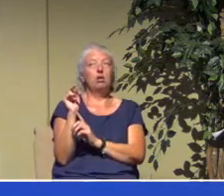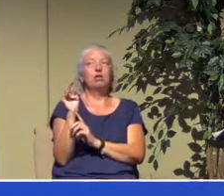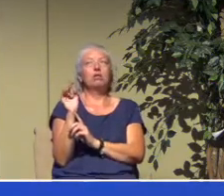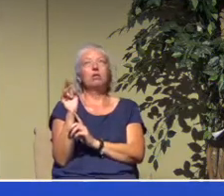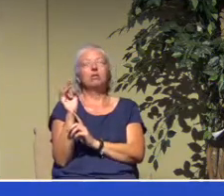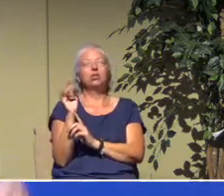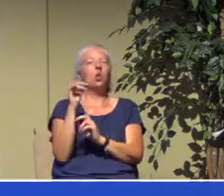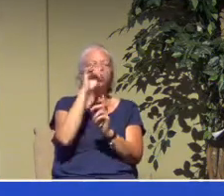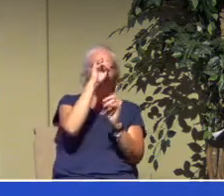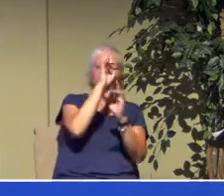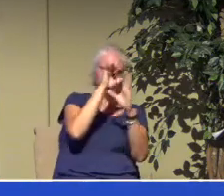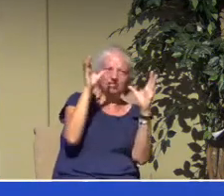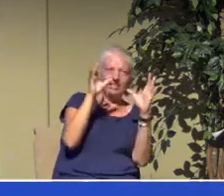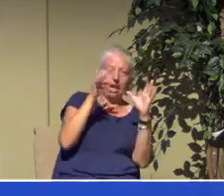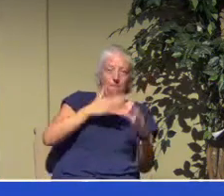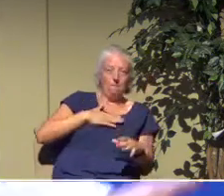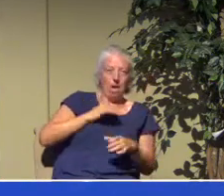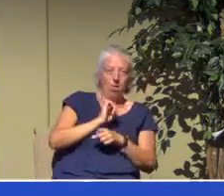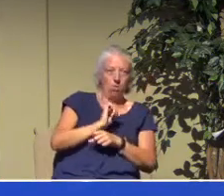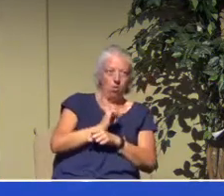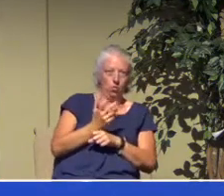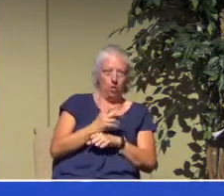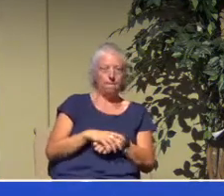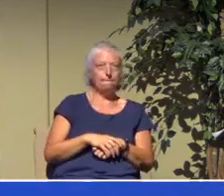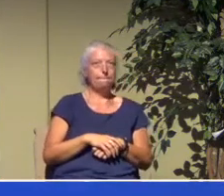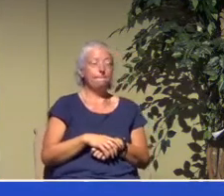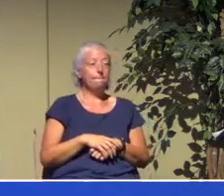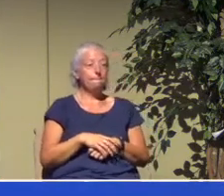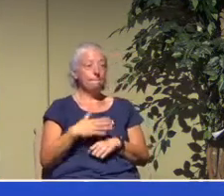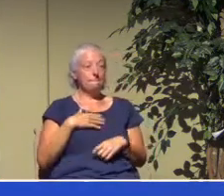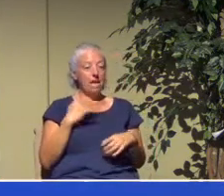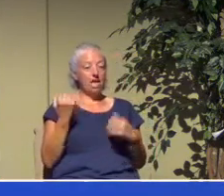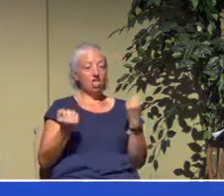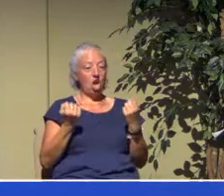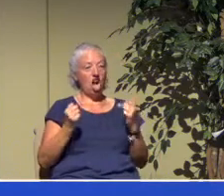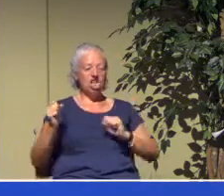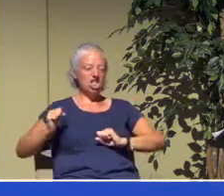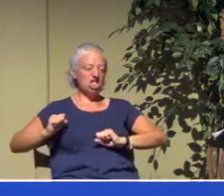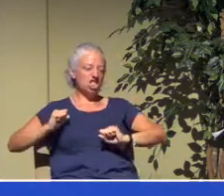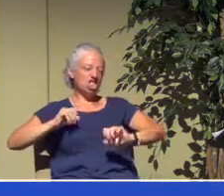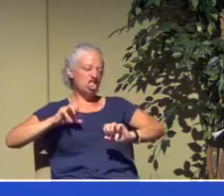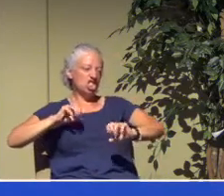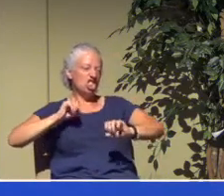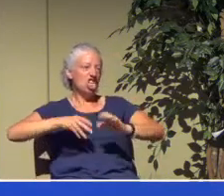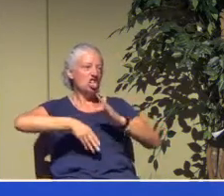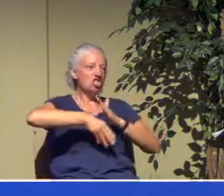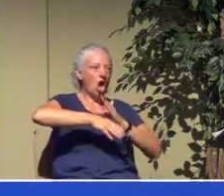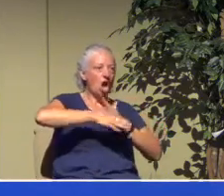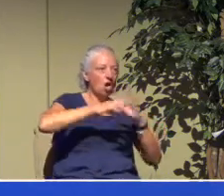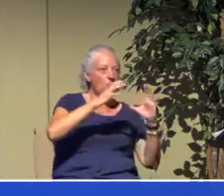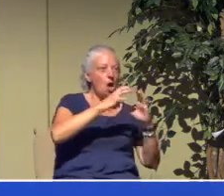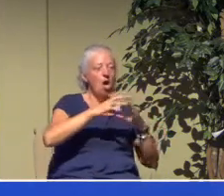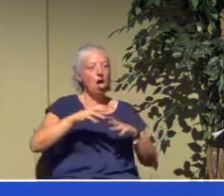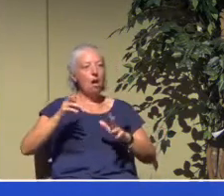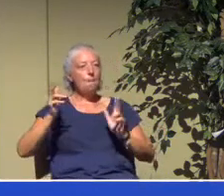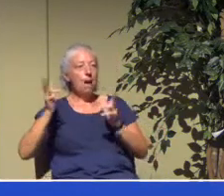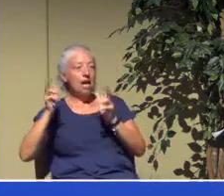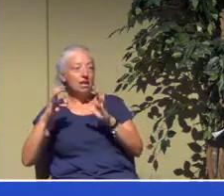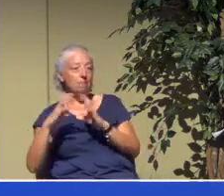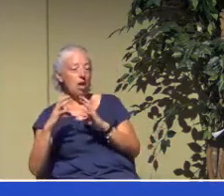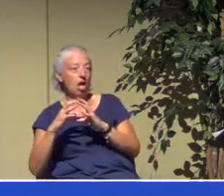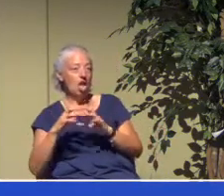a snapshot of what I do, I pack my car with soccer balls and basketballs, and I drive